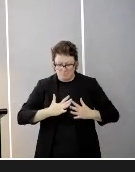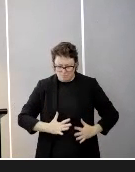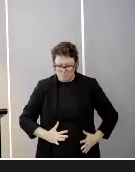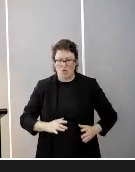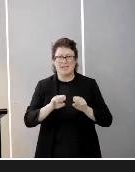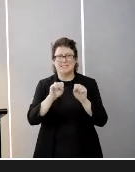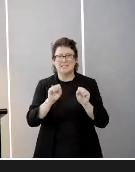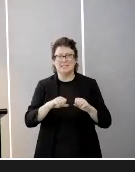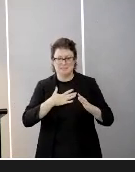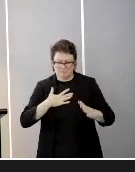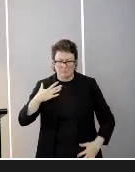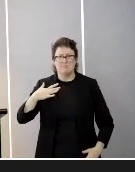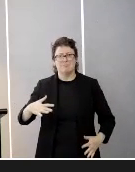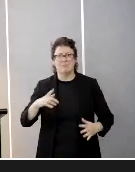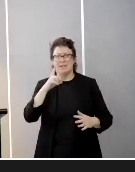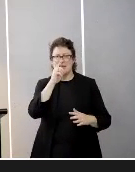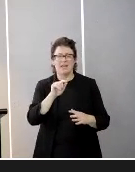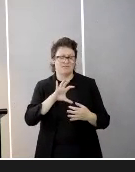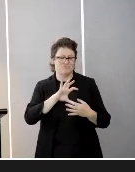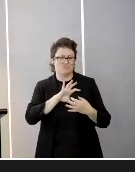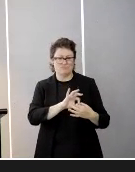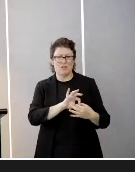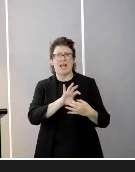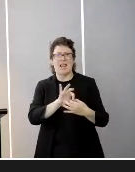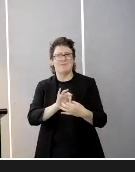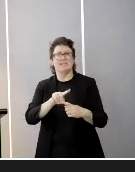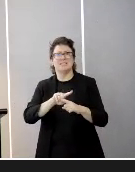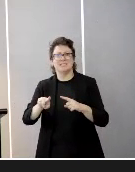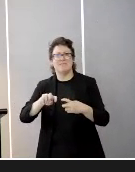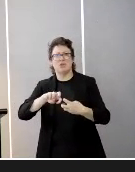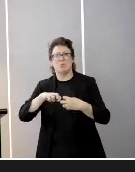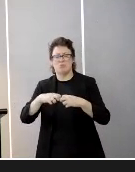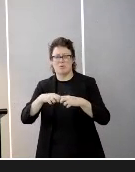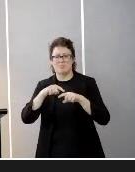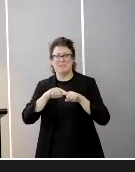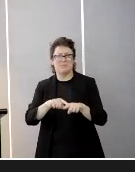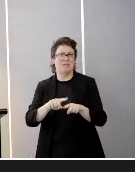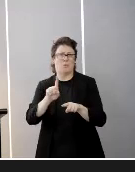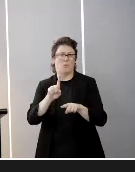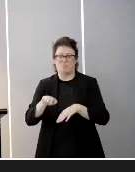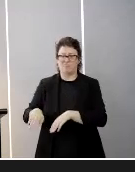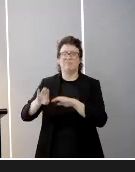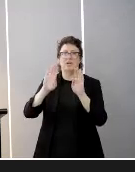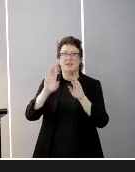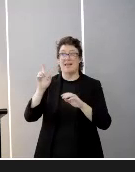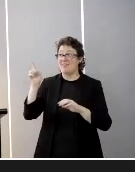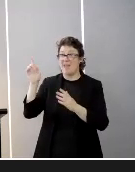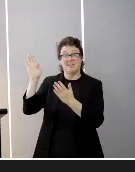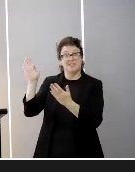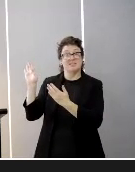body and is relevant to different problems at different times in life. So these are a whole series